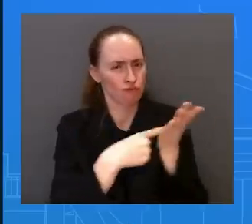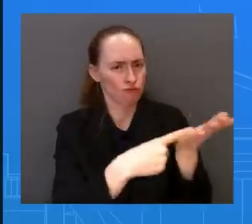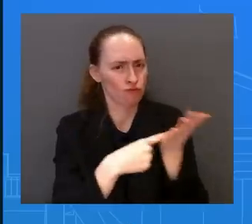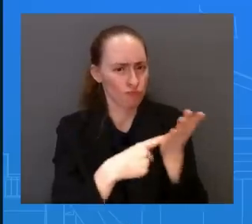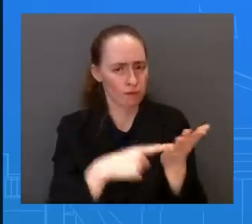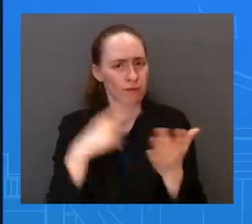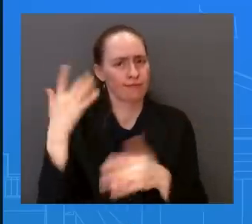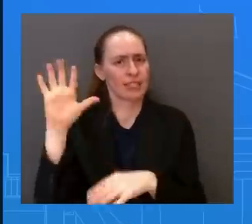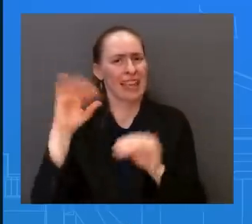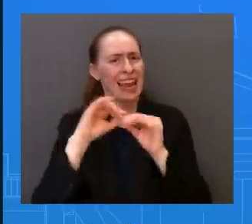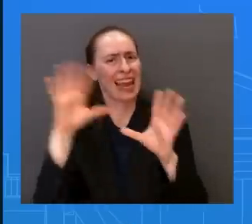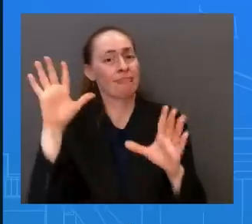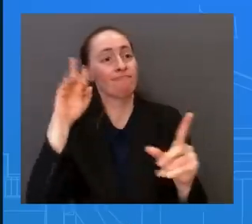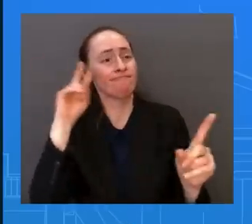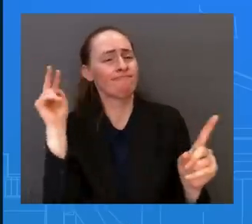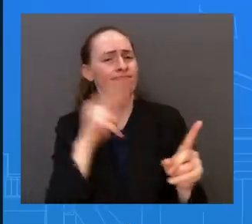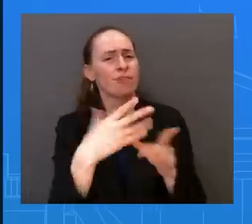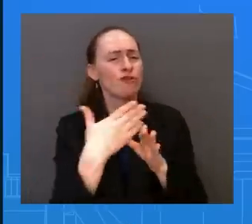And I will say, you know,